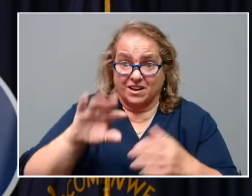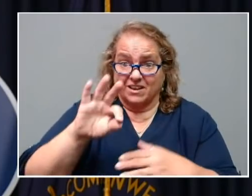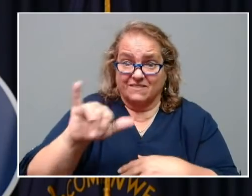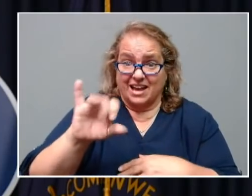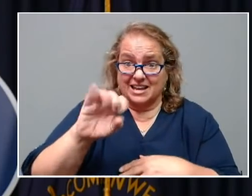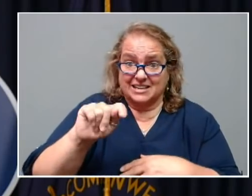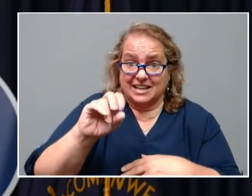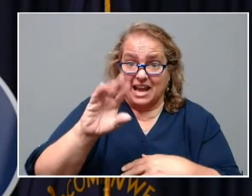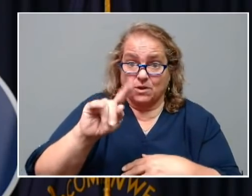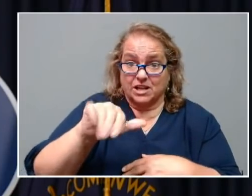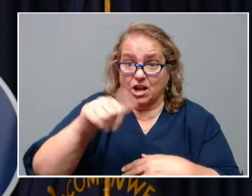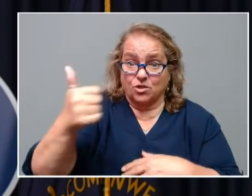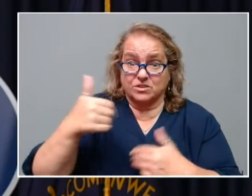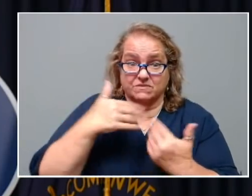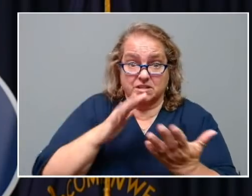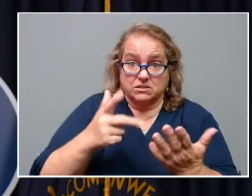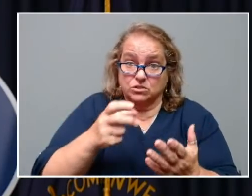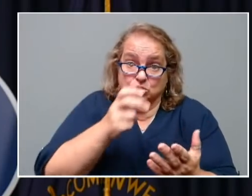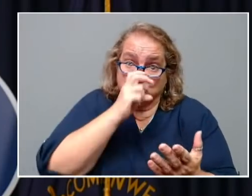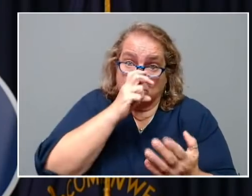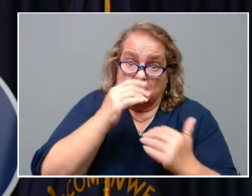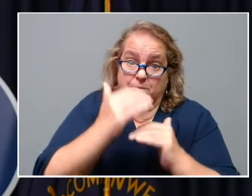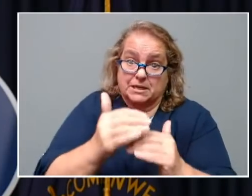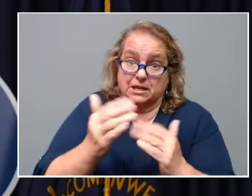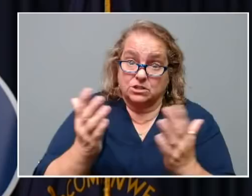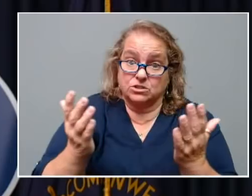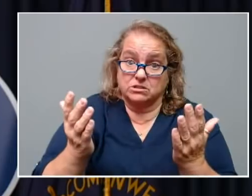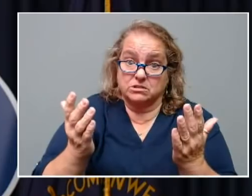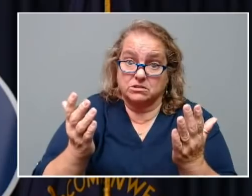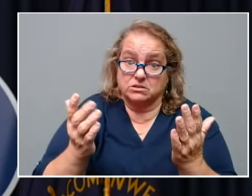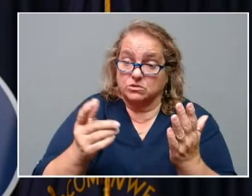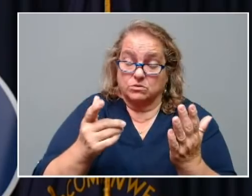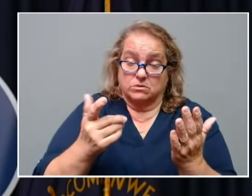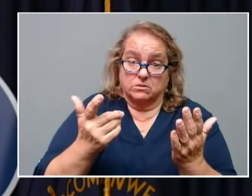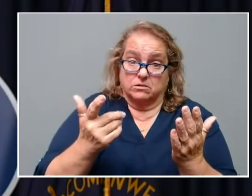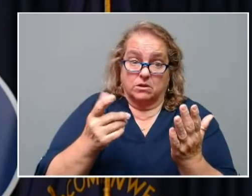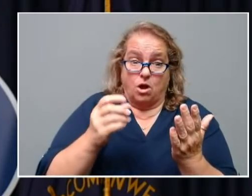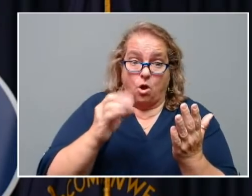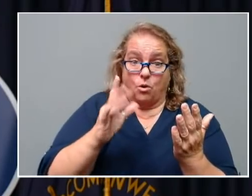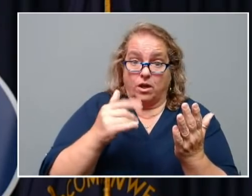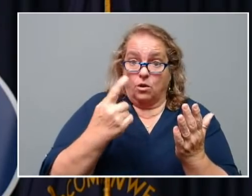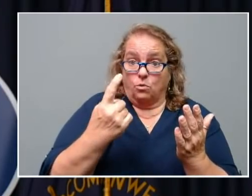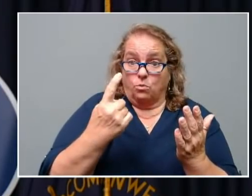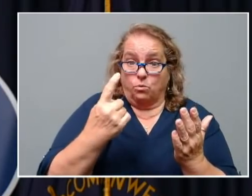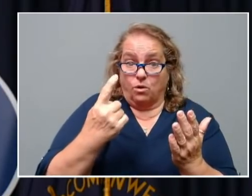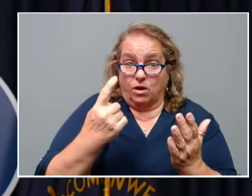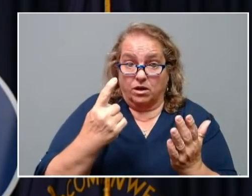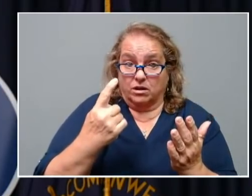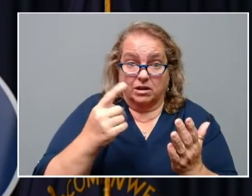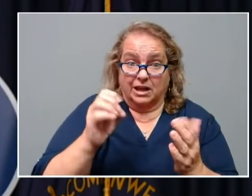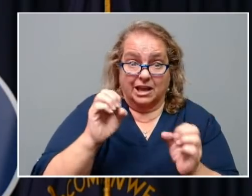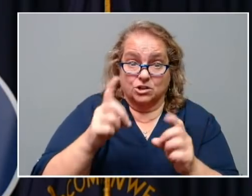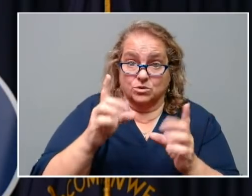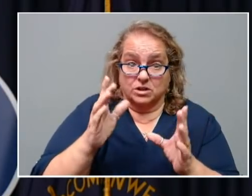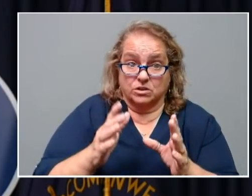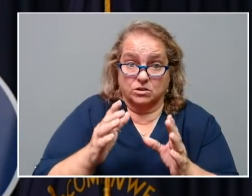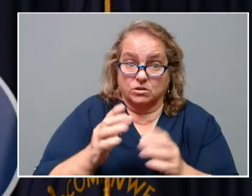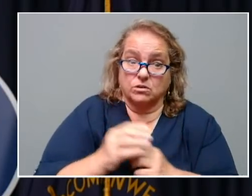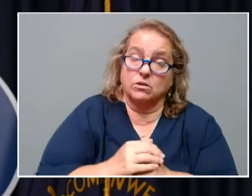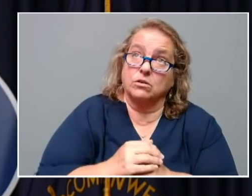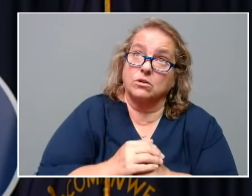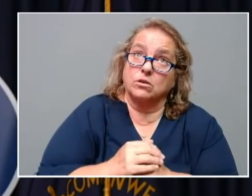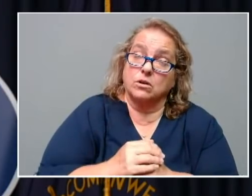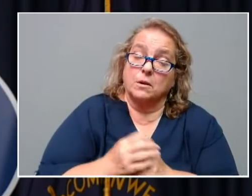strict limitations that were placed on them, with I think only one active educator, now multiple active educators